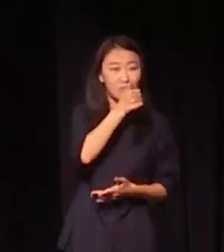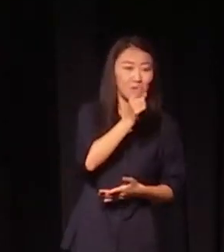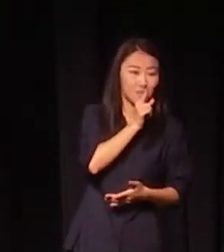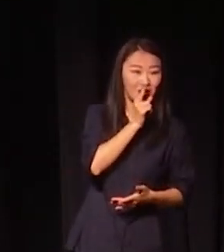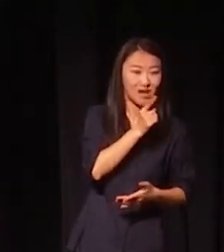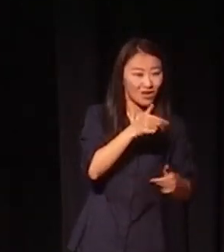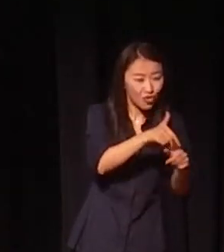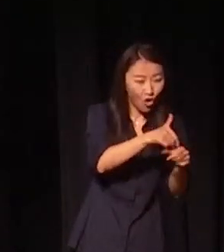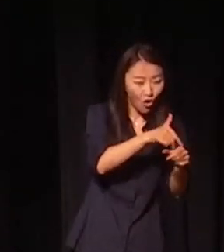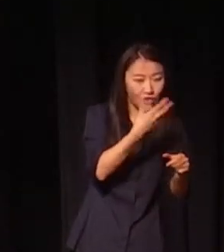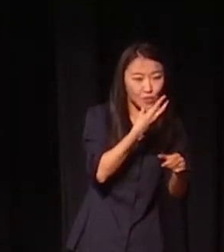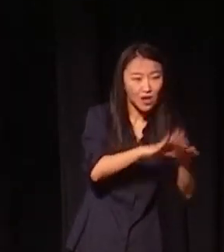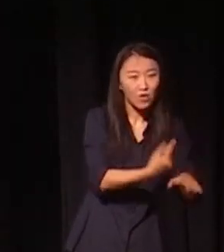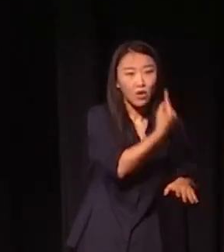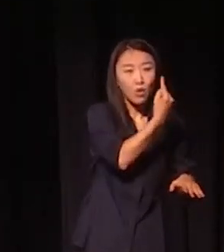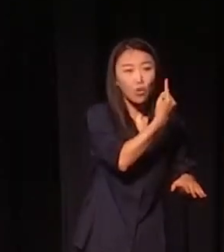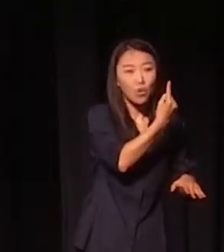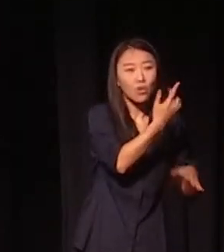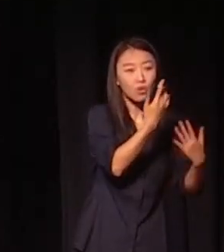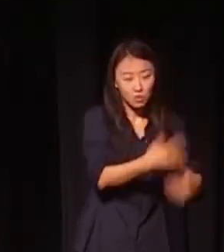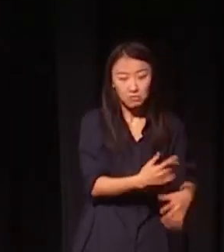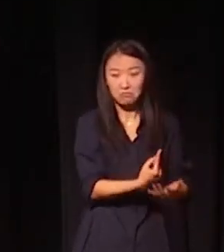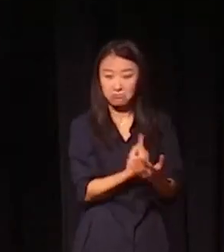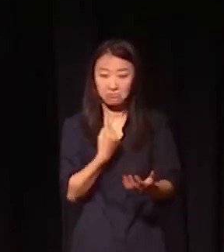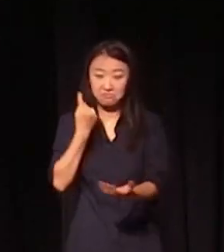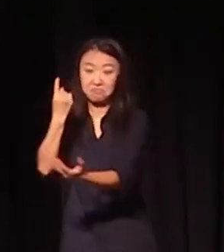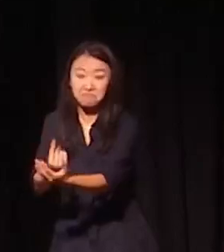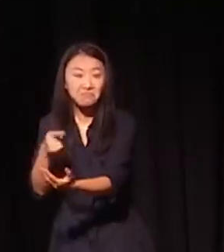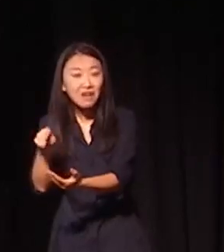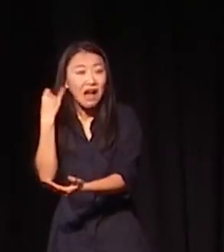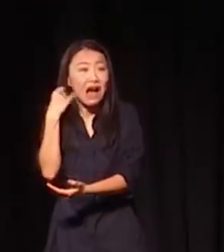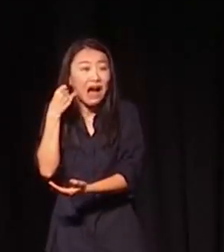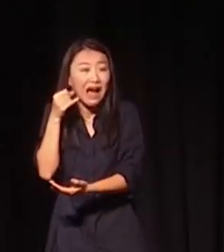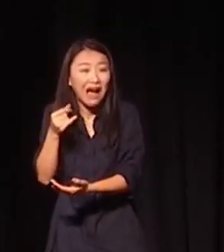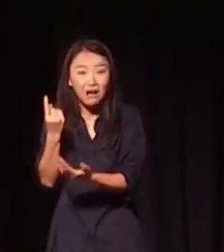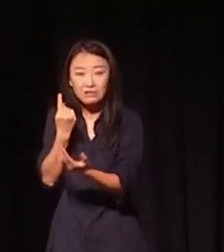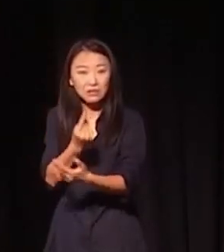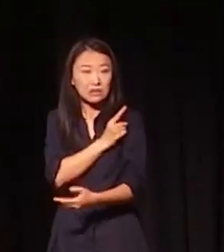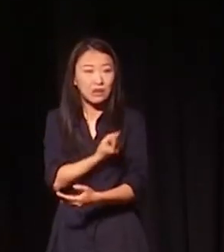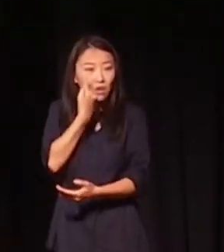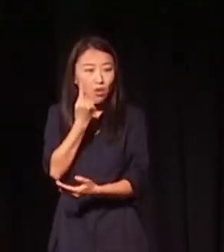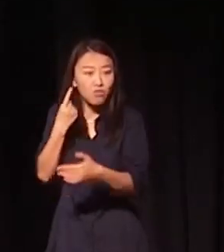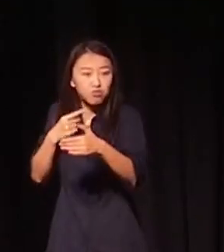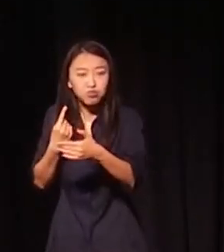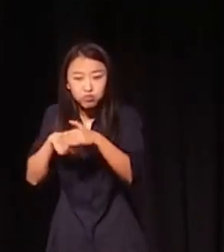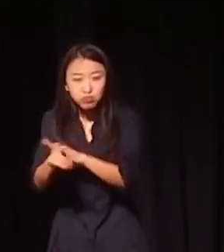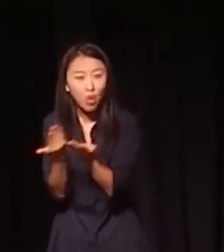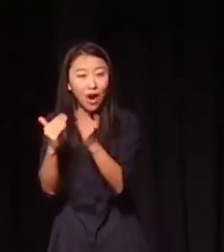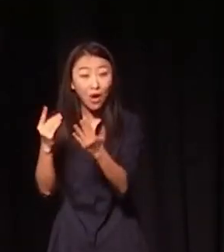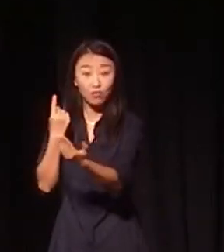a unit attached to a school, and the deaf children are integrated into the classroom, and they have sign language interpreters or sign